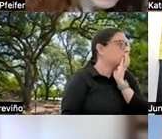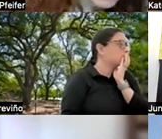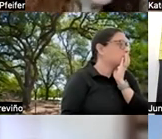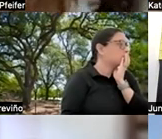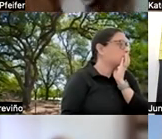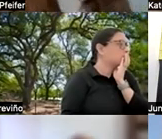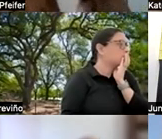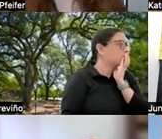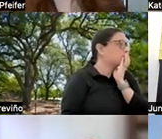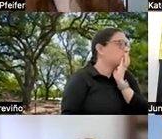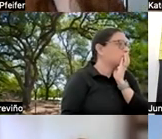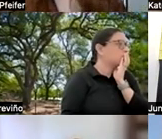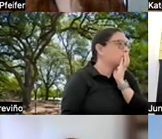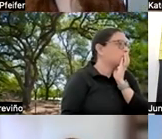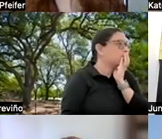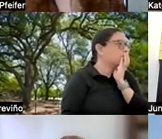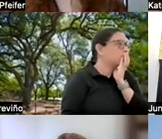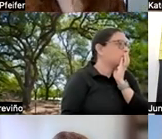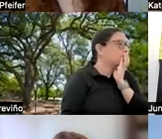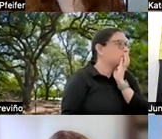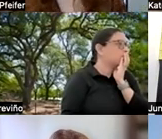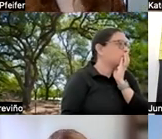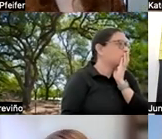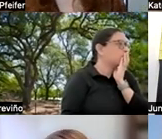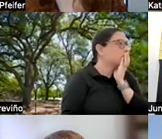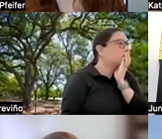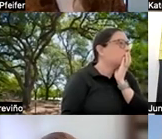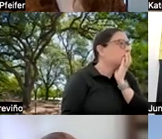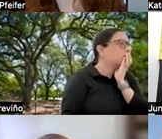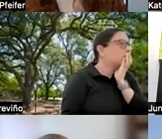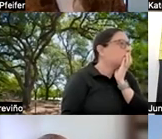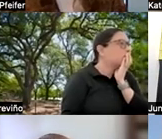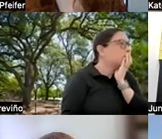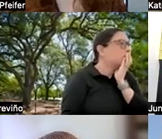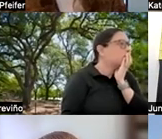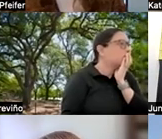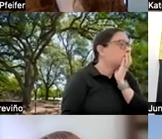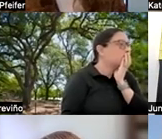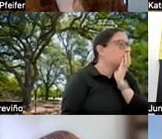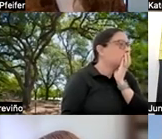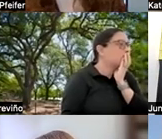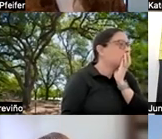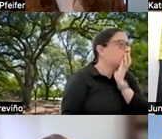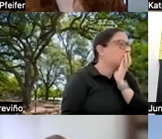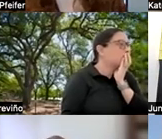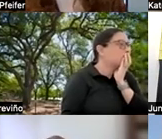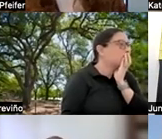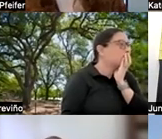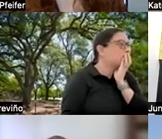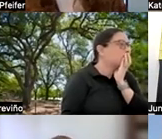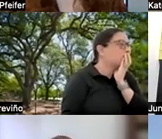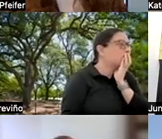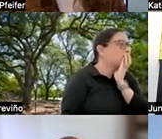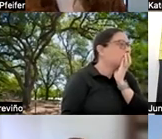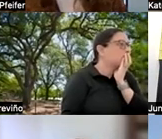for kindergarten, they have to have some socially emotional experiences where they can interact